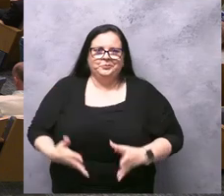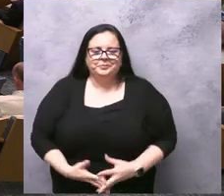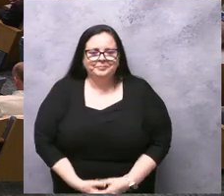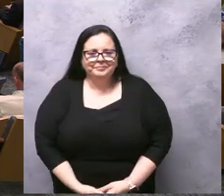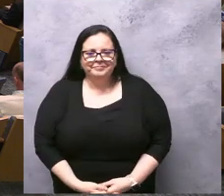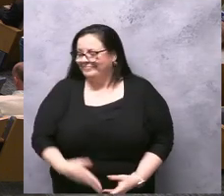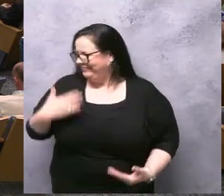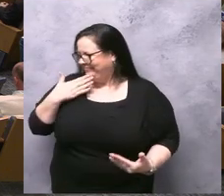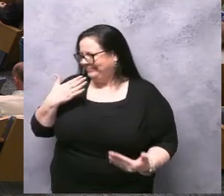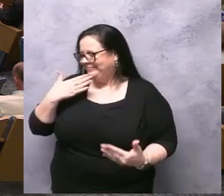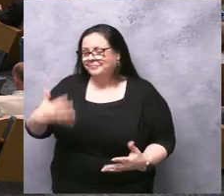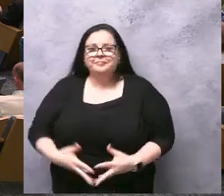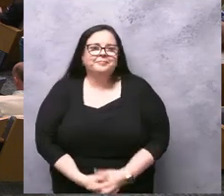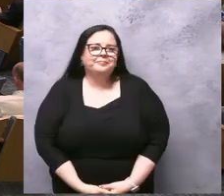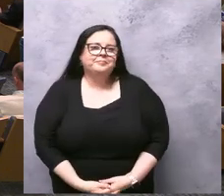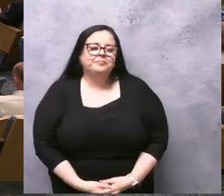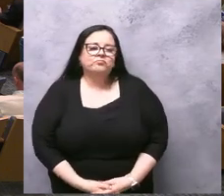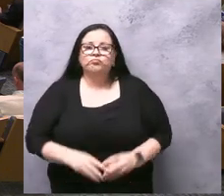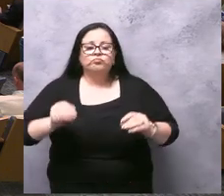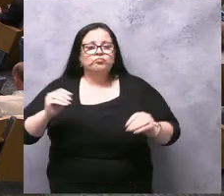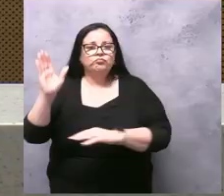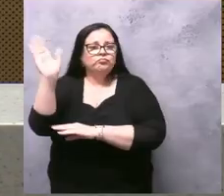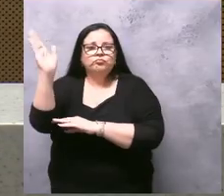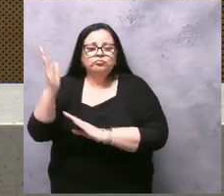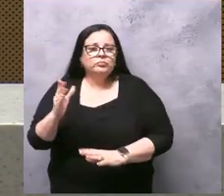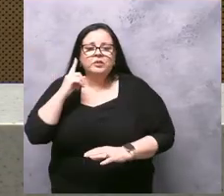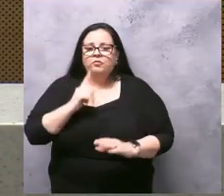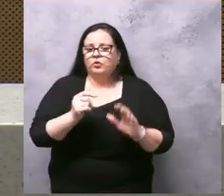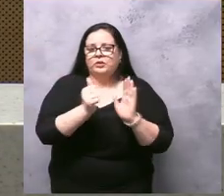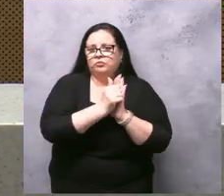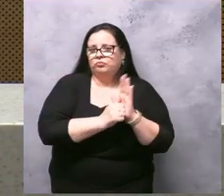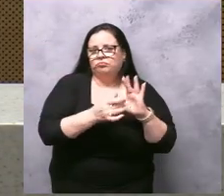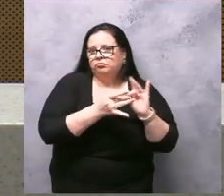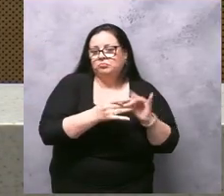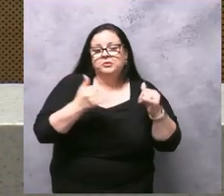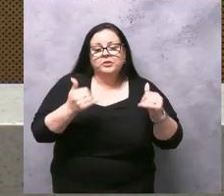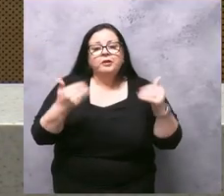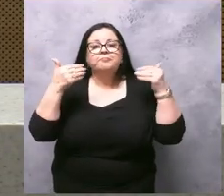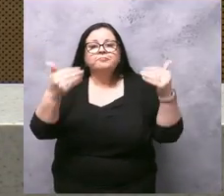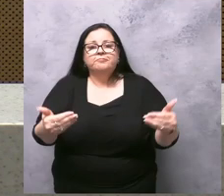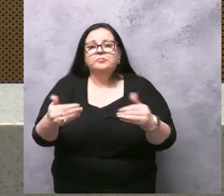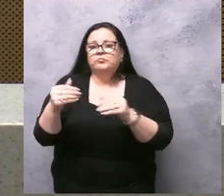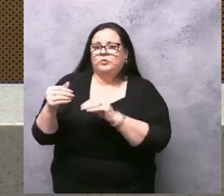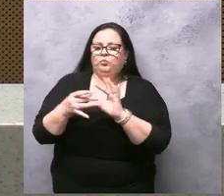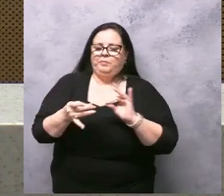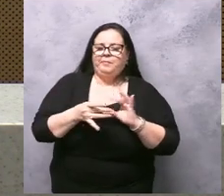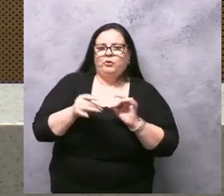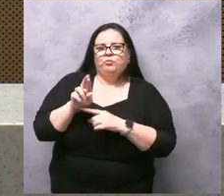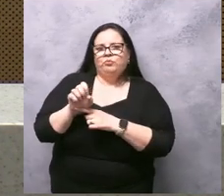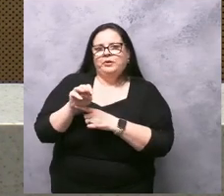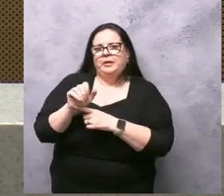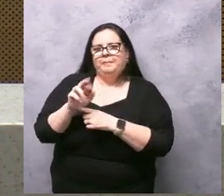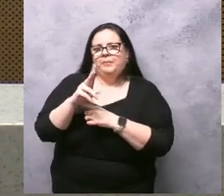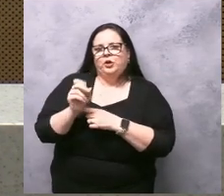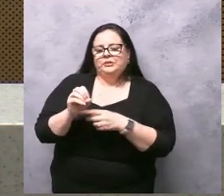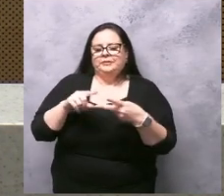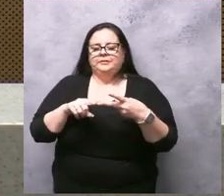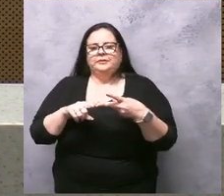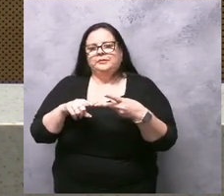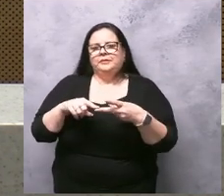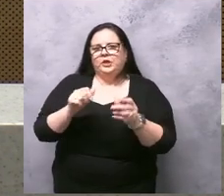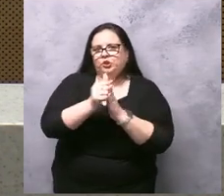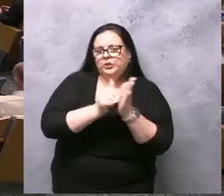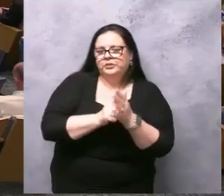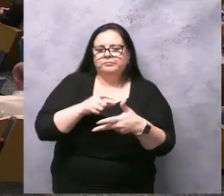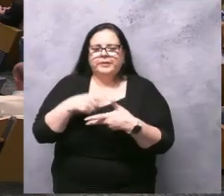Thank you, Dr. Blassingame. There are no speakers this evening for agenda comments. We'll now proceed with remarks and agendas and announcements portion of the agenda.